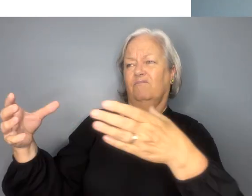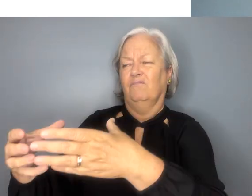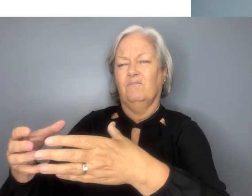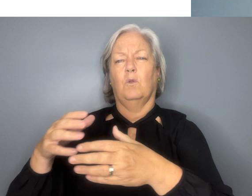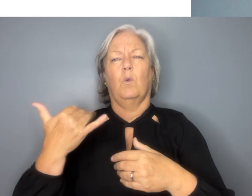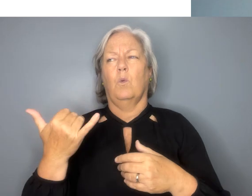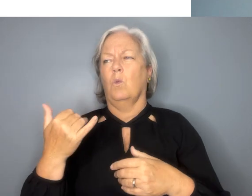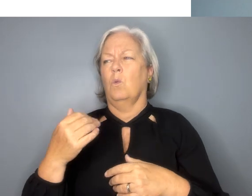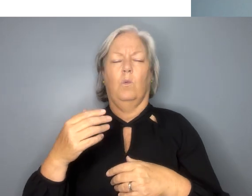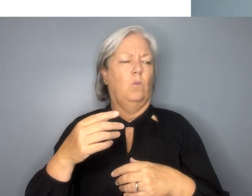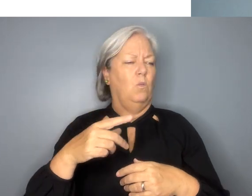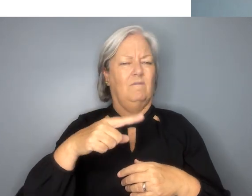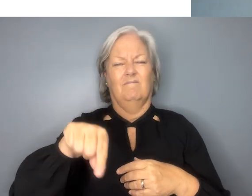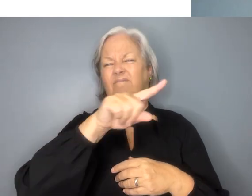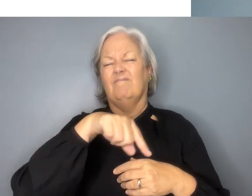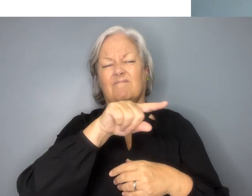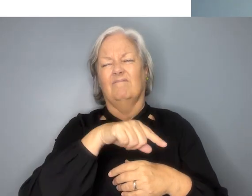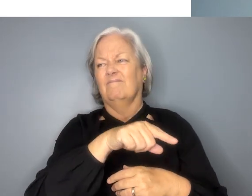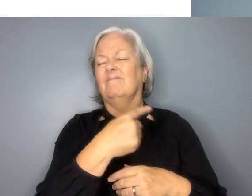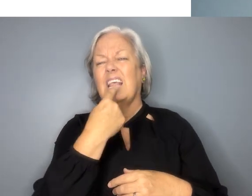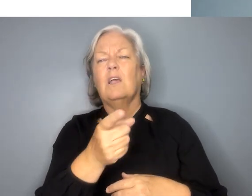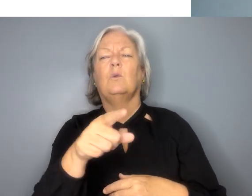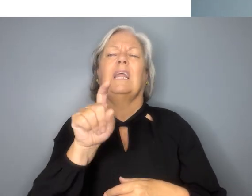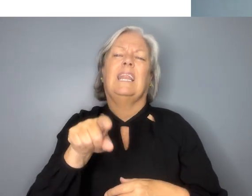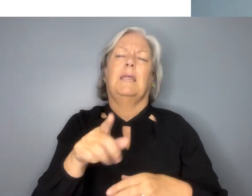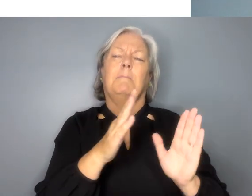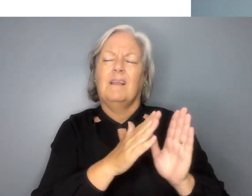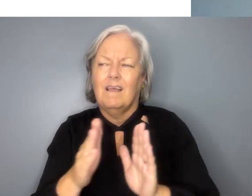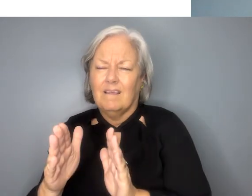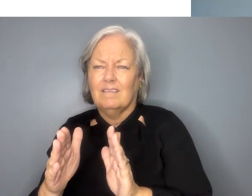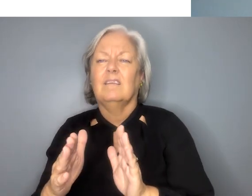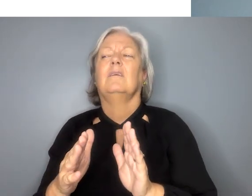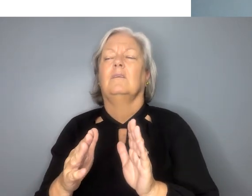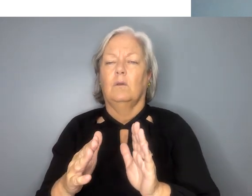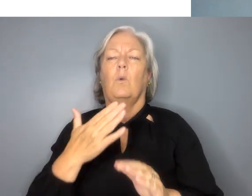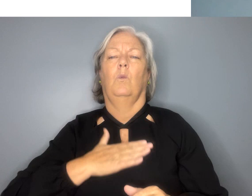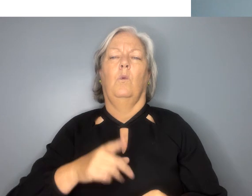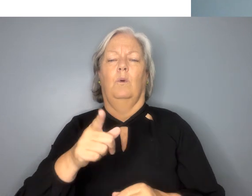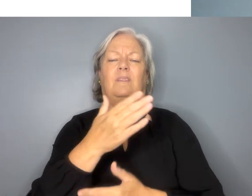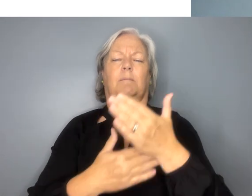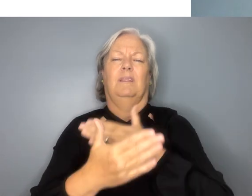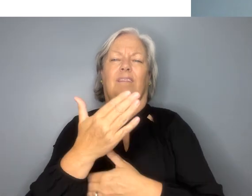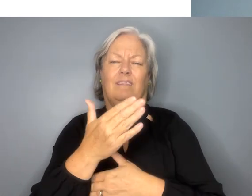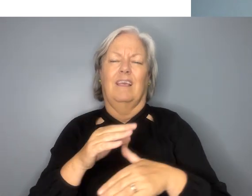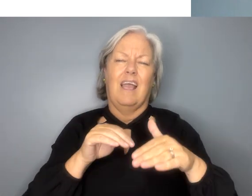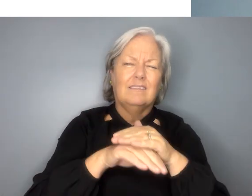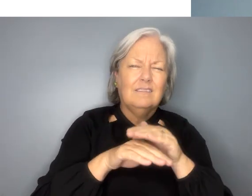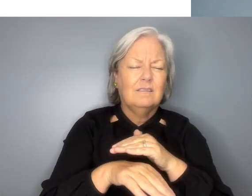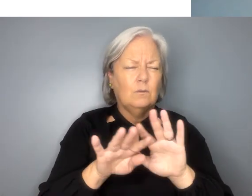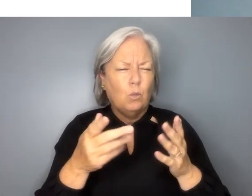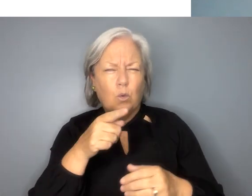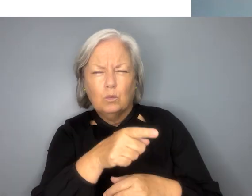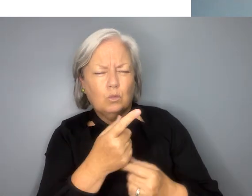a universal or global aid space is doing, are they also stipulating you need to have a plan to make sure people with disabilities can access